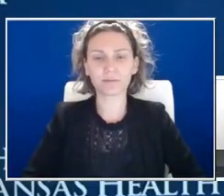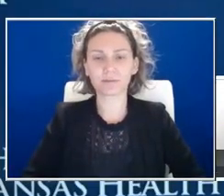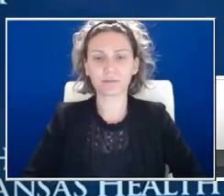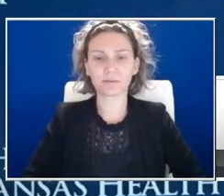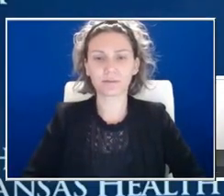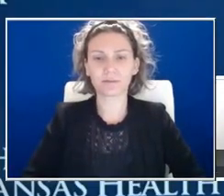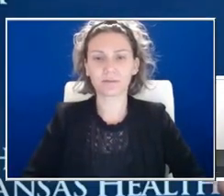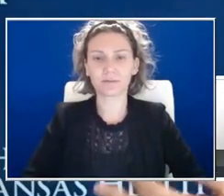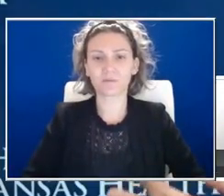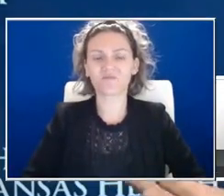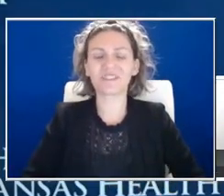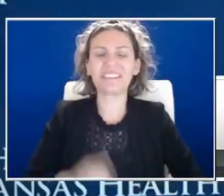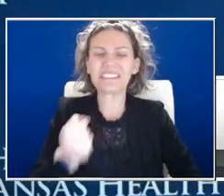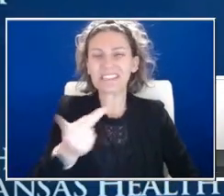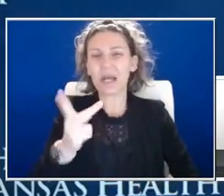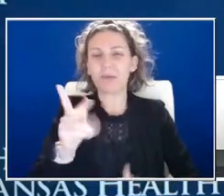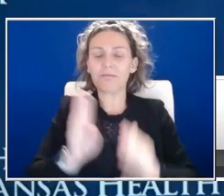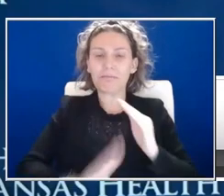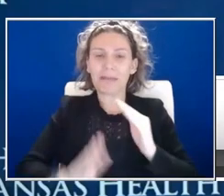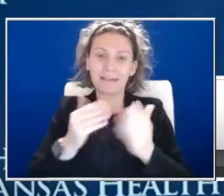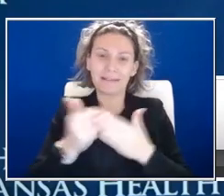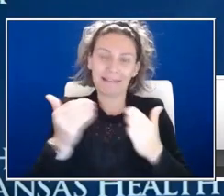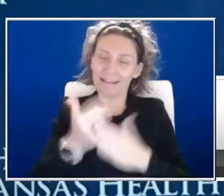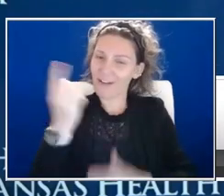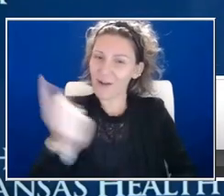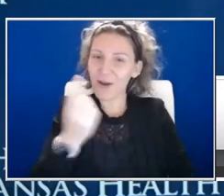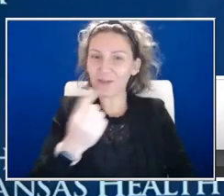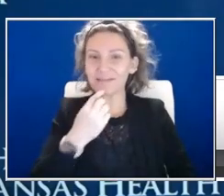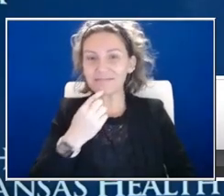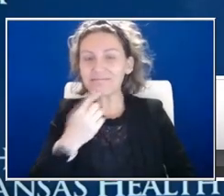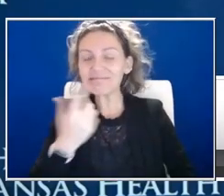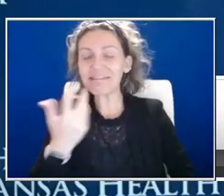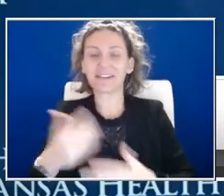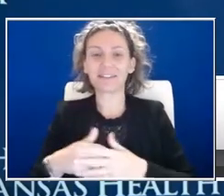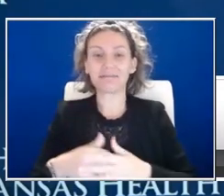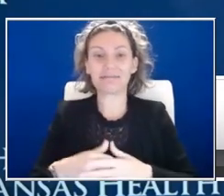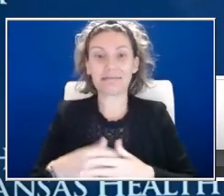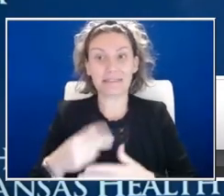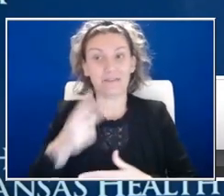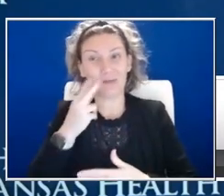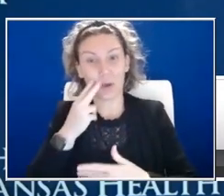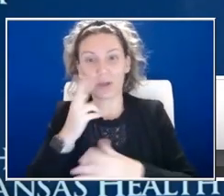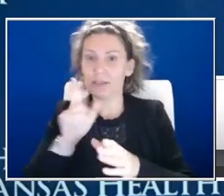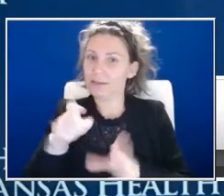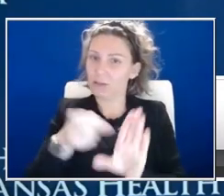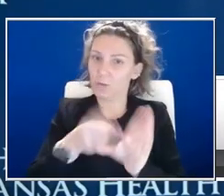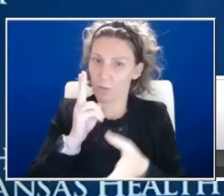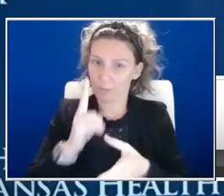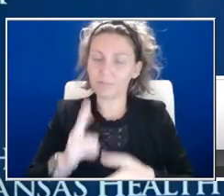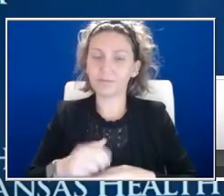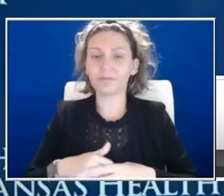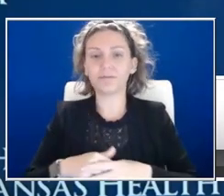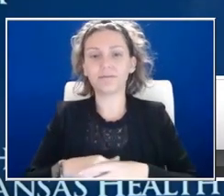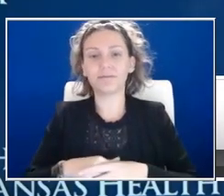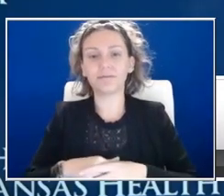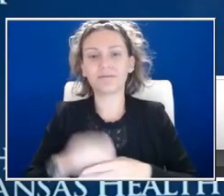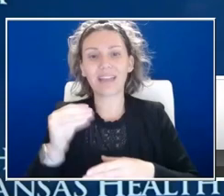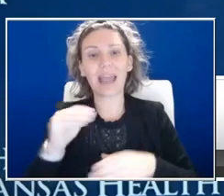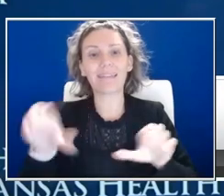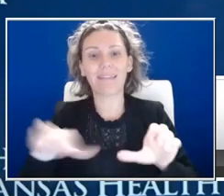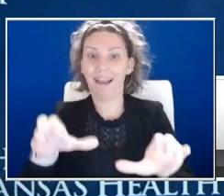basic things, and I will always say these, are if you're smoking, to quit smoking. And to stay active. So